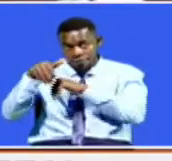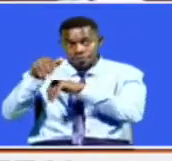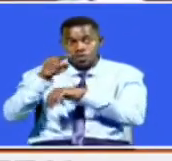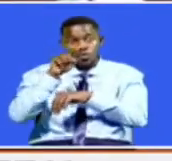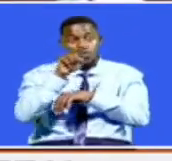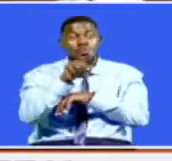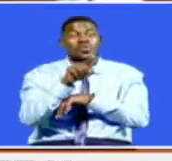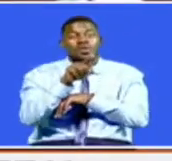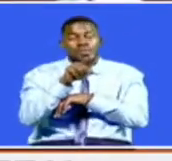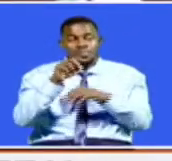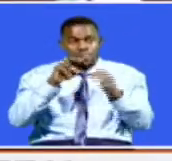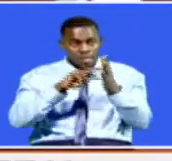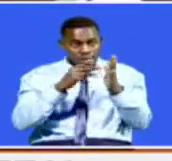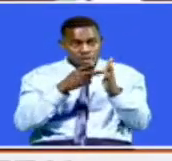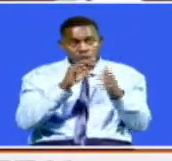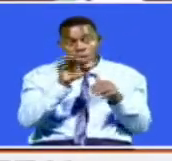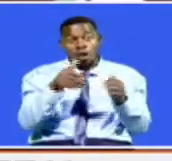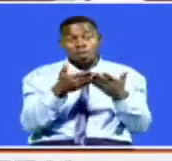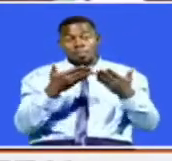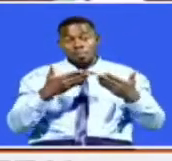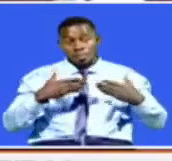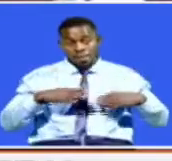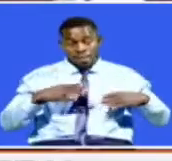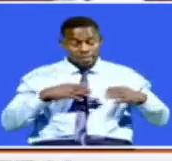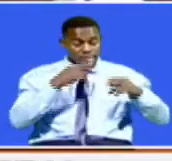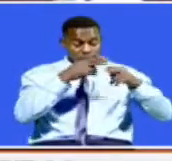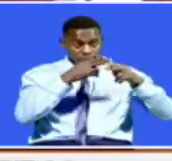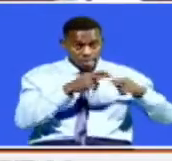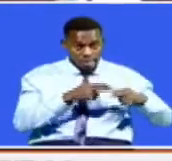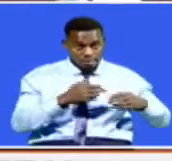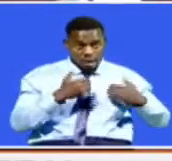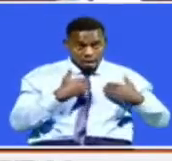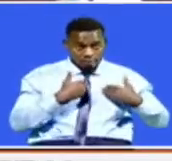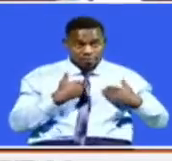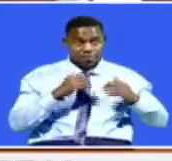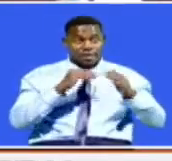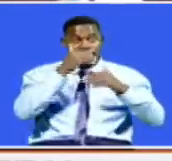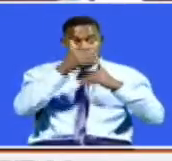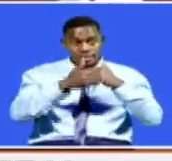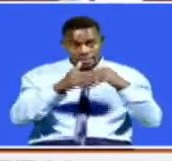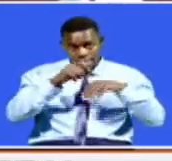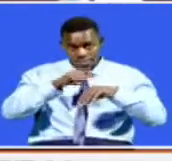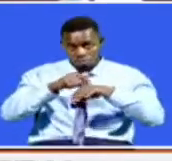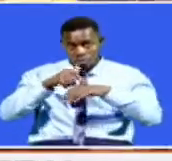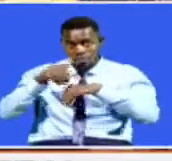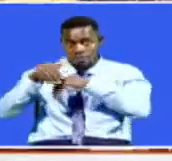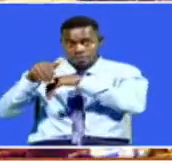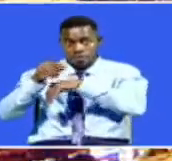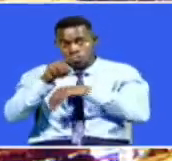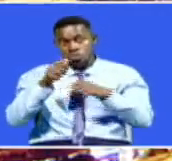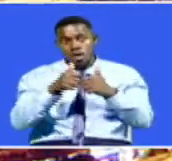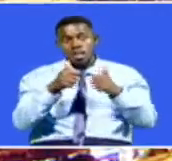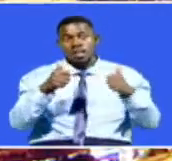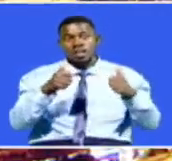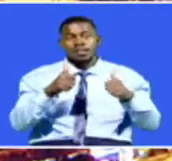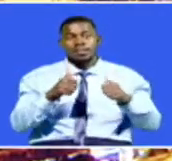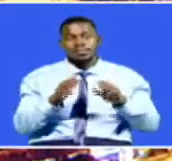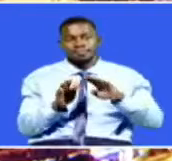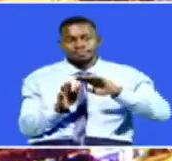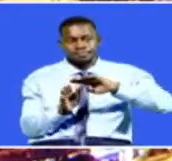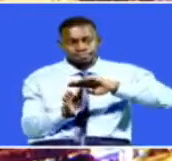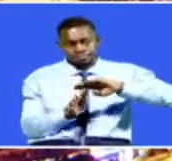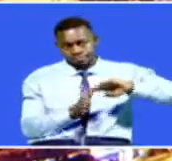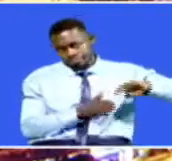who are seen here today are going to receive follow-up for the next 1 year, whichever healthcare provider they got seen here today with. Na sasa